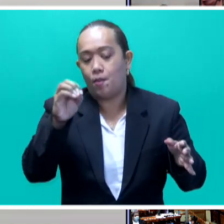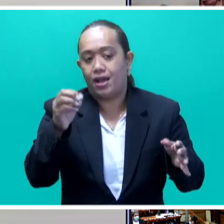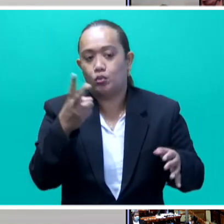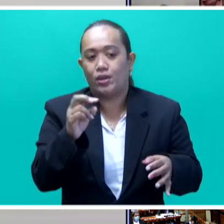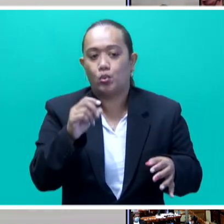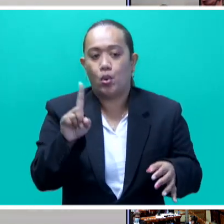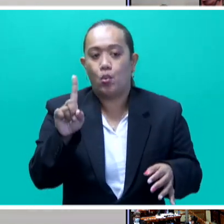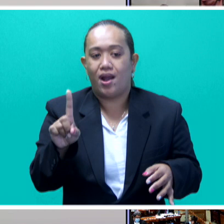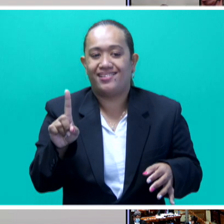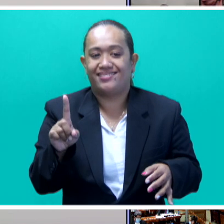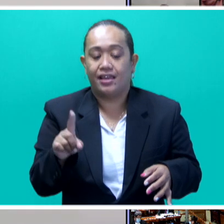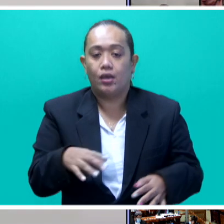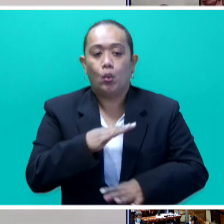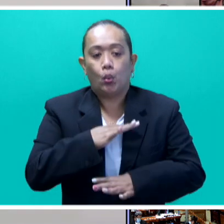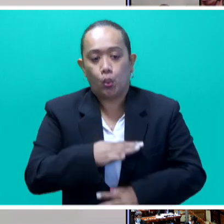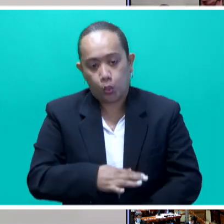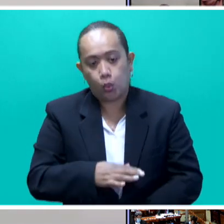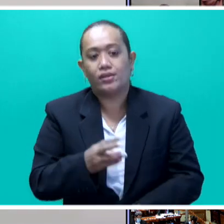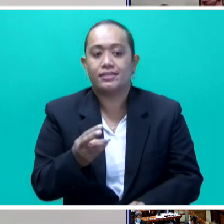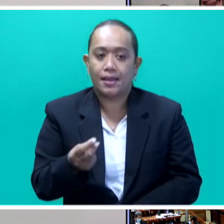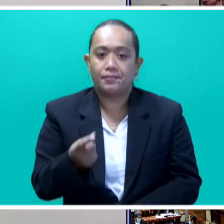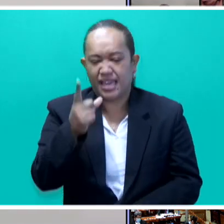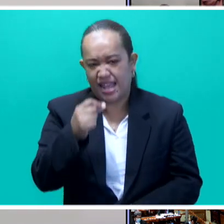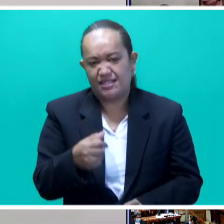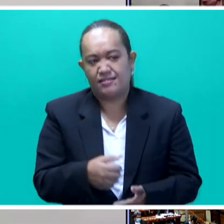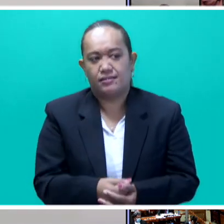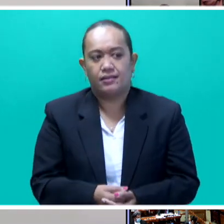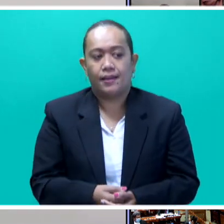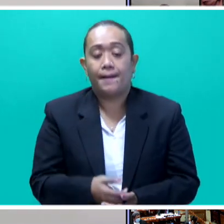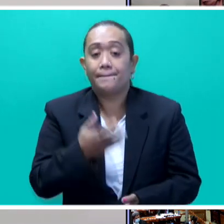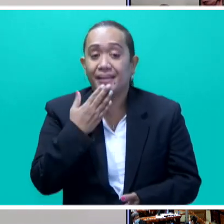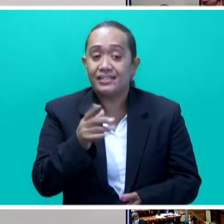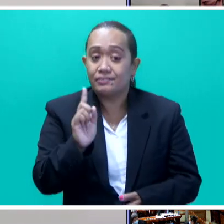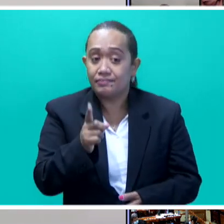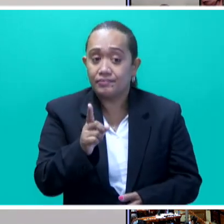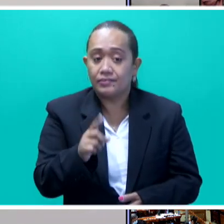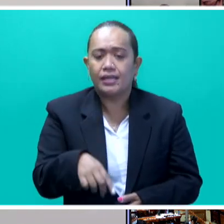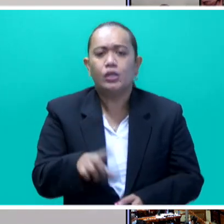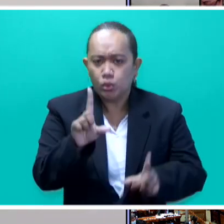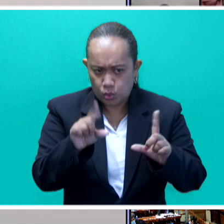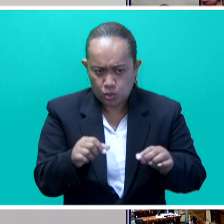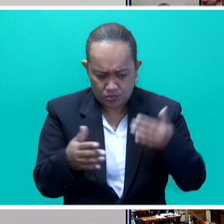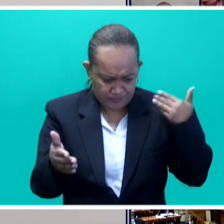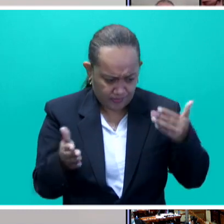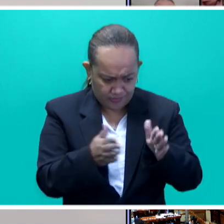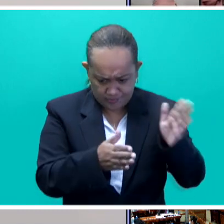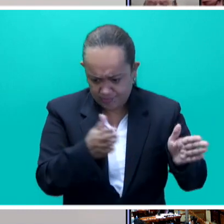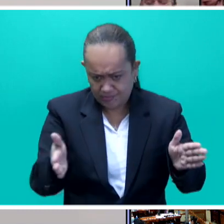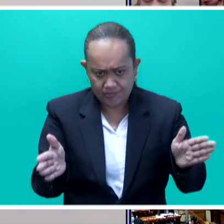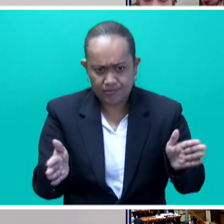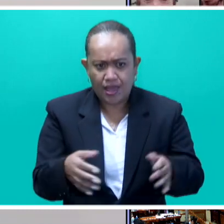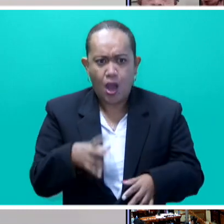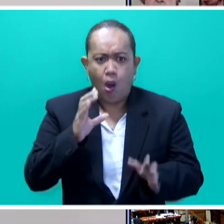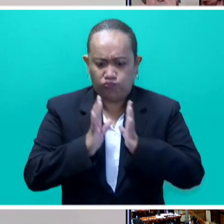will give some relief to a lot of people. But again, sir, word of warning, please ensure that you get it done within the period instead of all turning up to